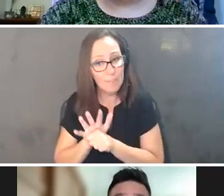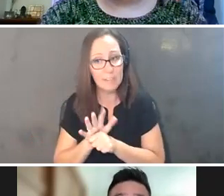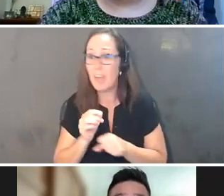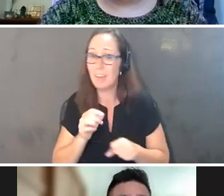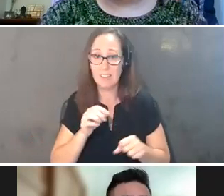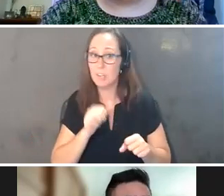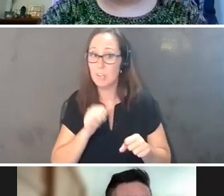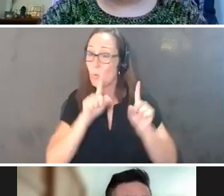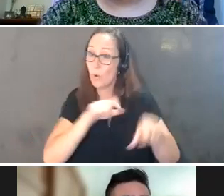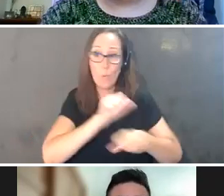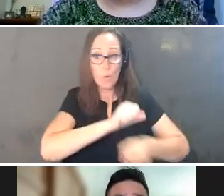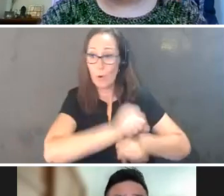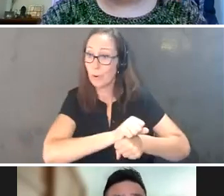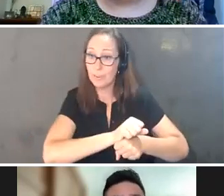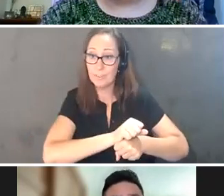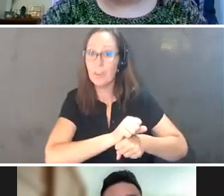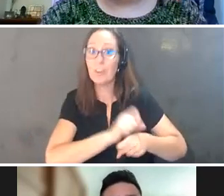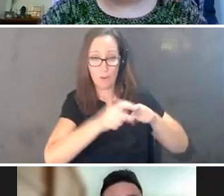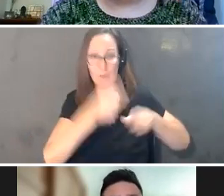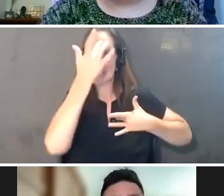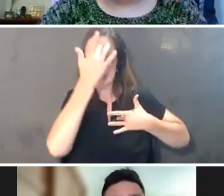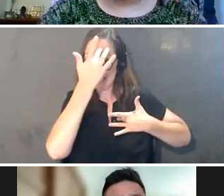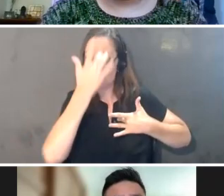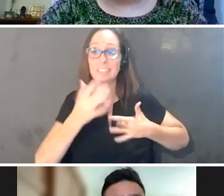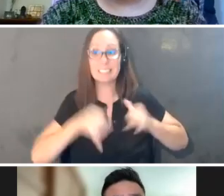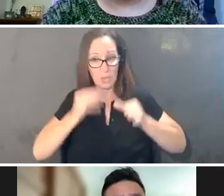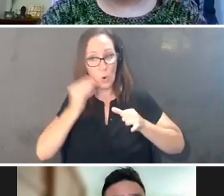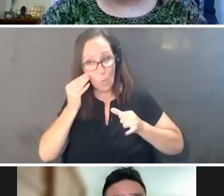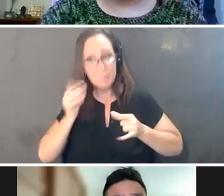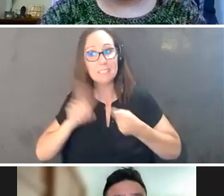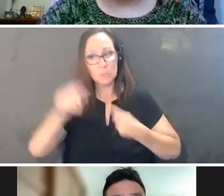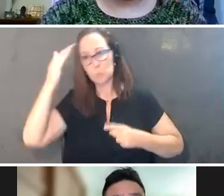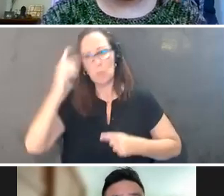you are negative. Next slide.